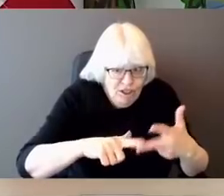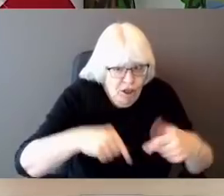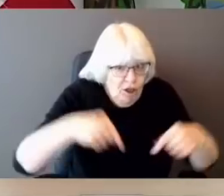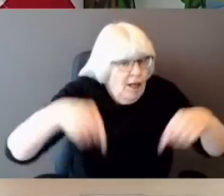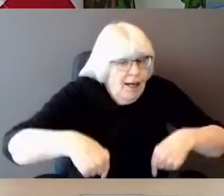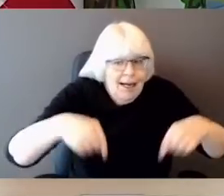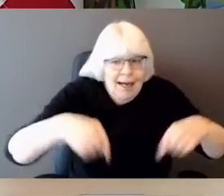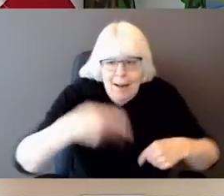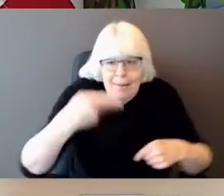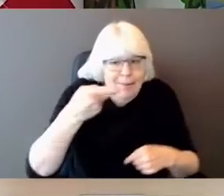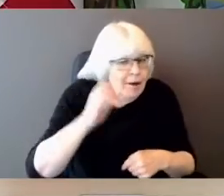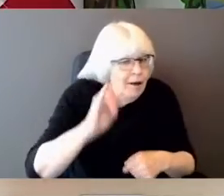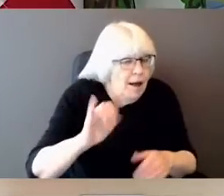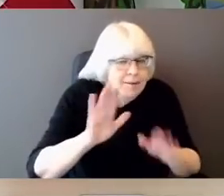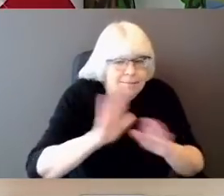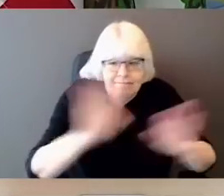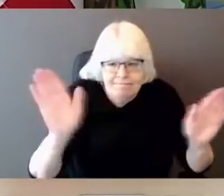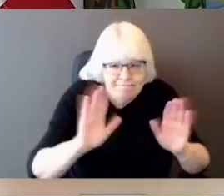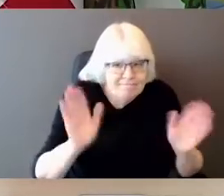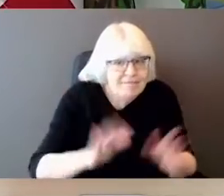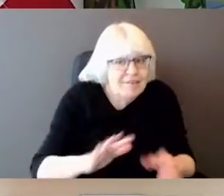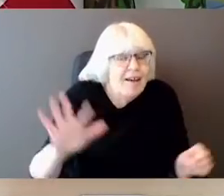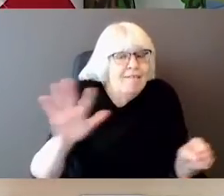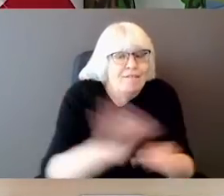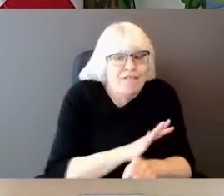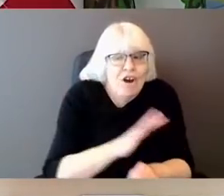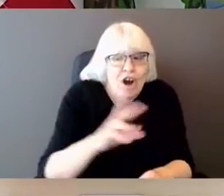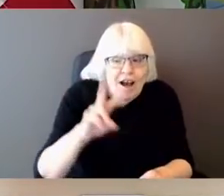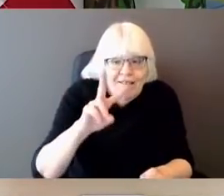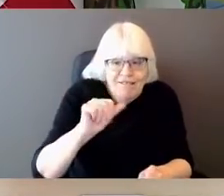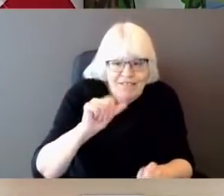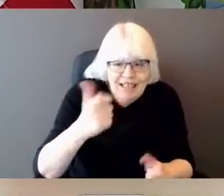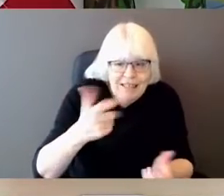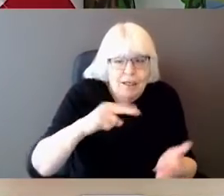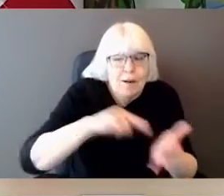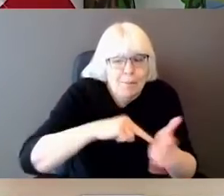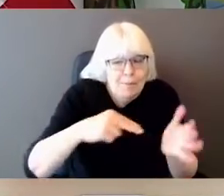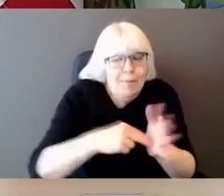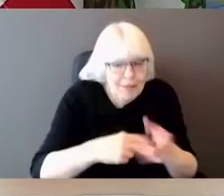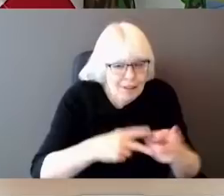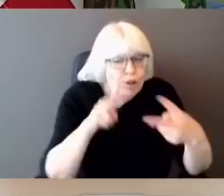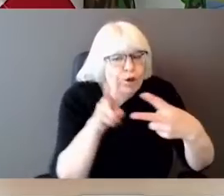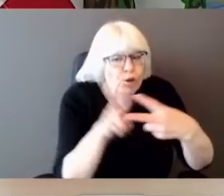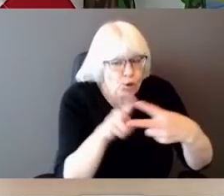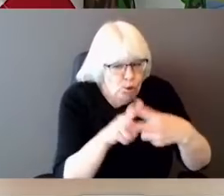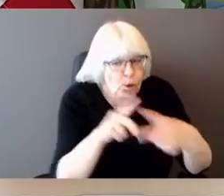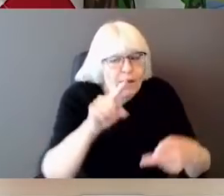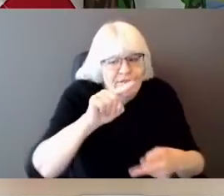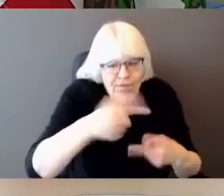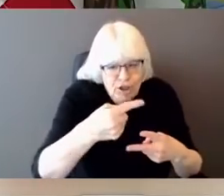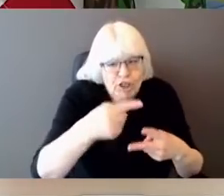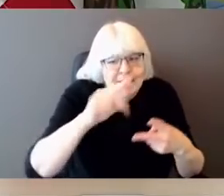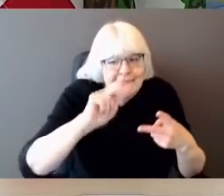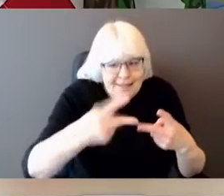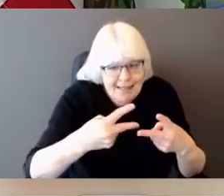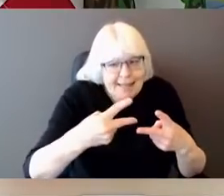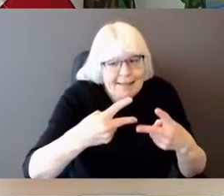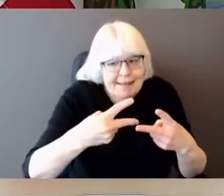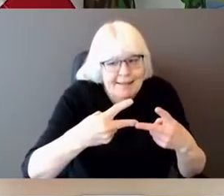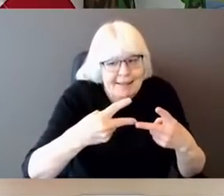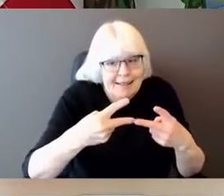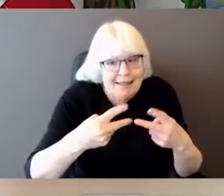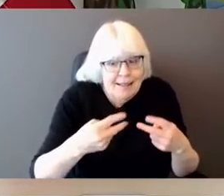fully vaccinated with 2 doses, and really watching those booster rates come up right